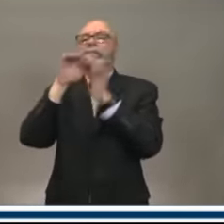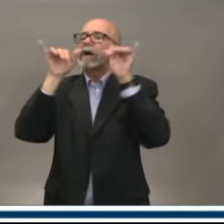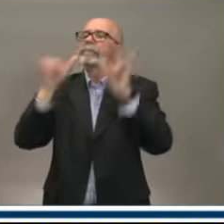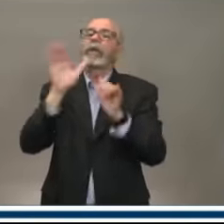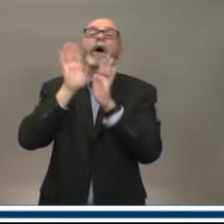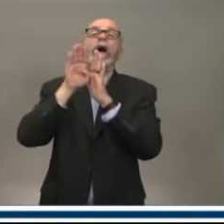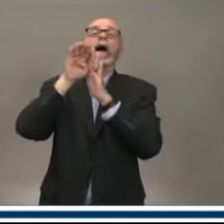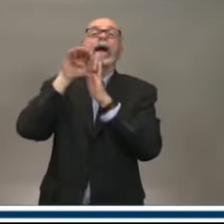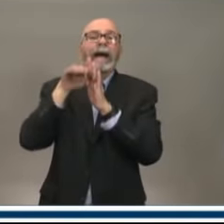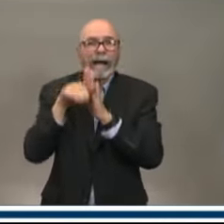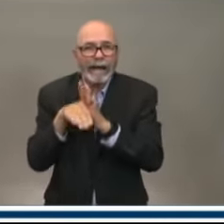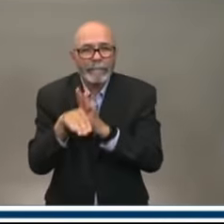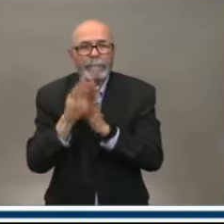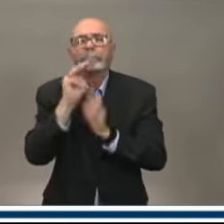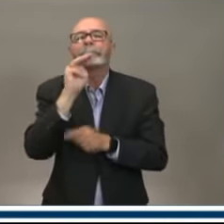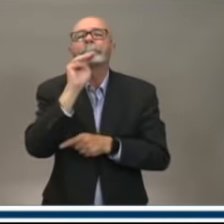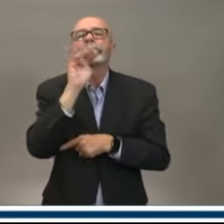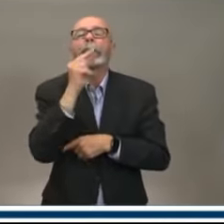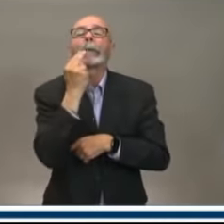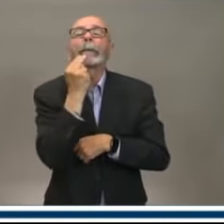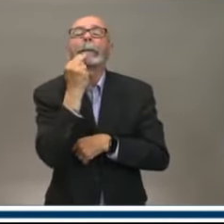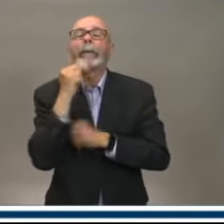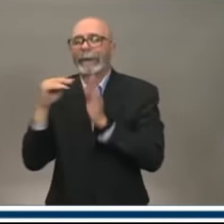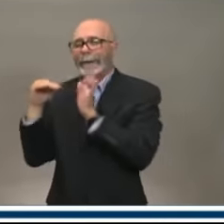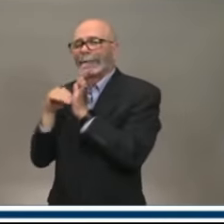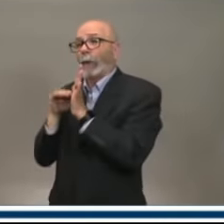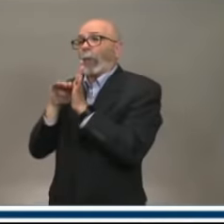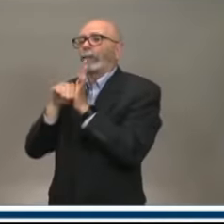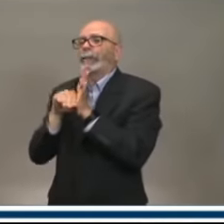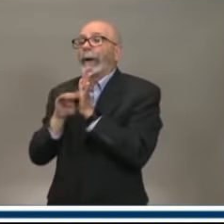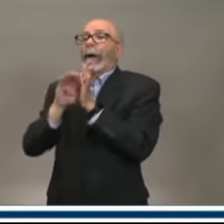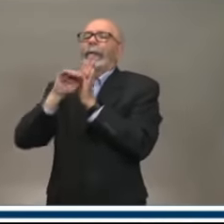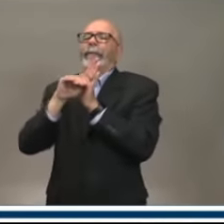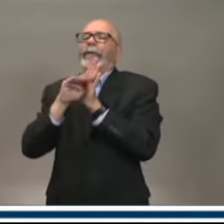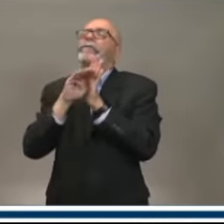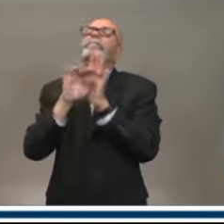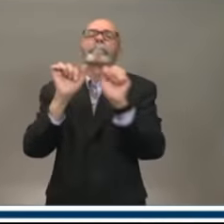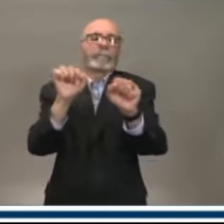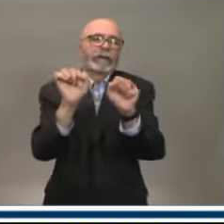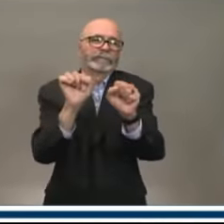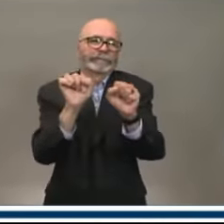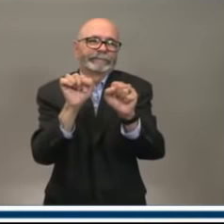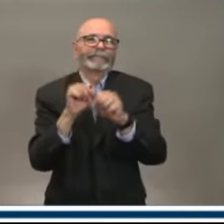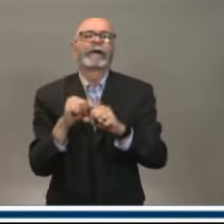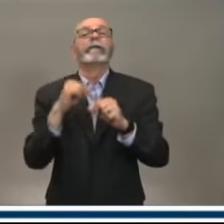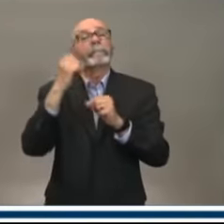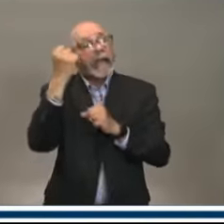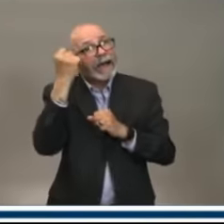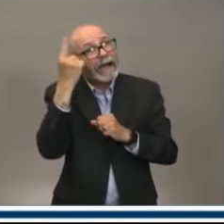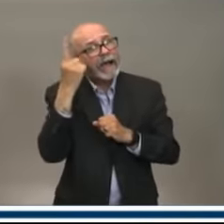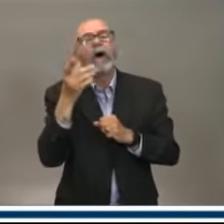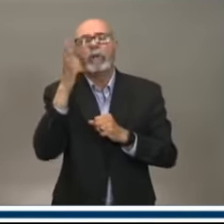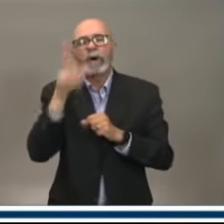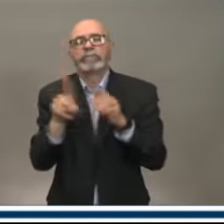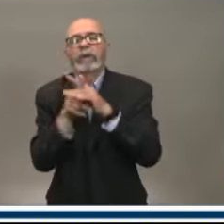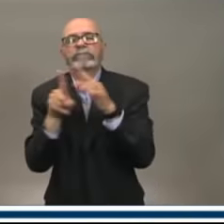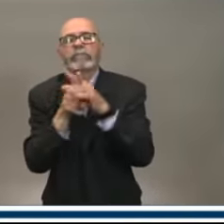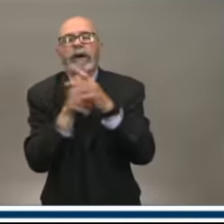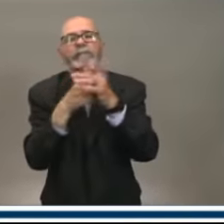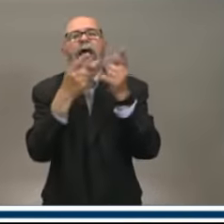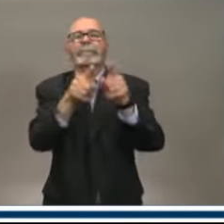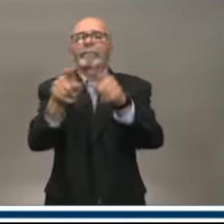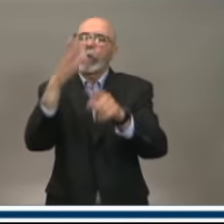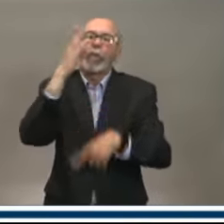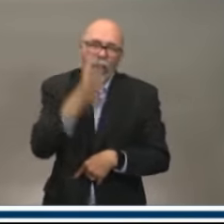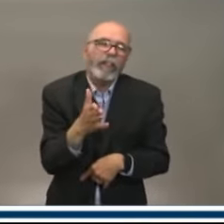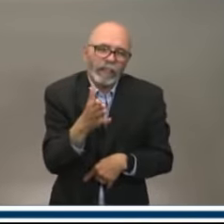want to minimize the chance of those actively happening. Certainly in the consultations I've had so far, one of the